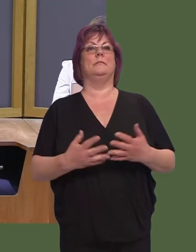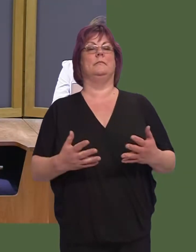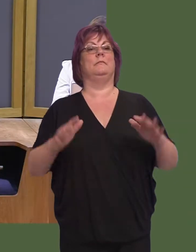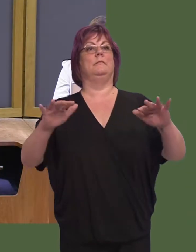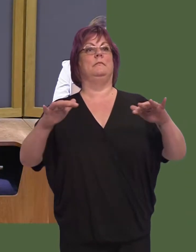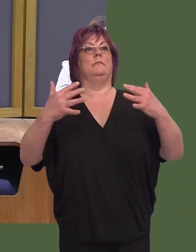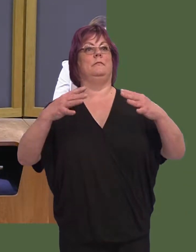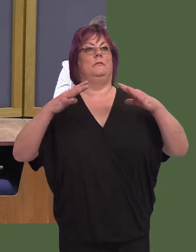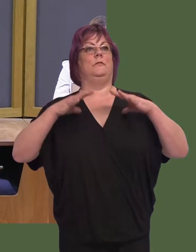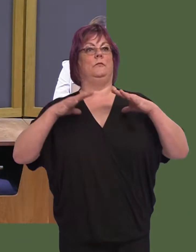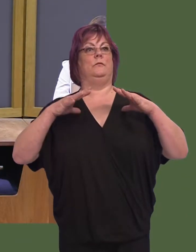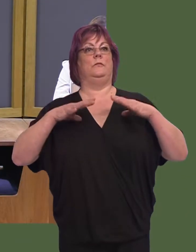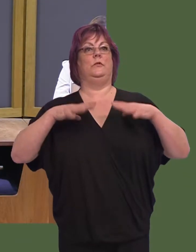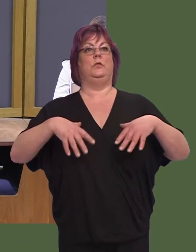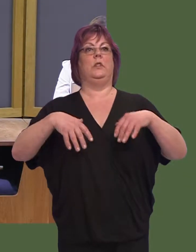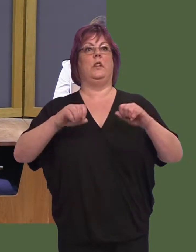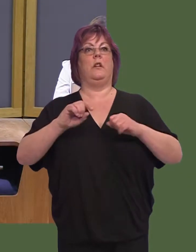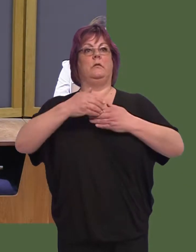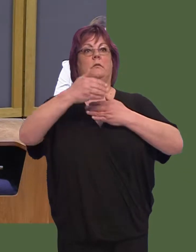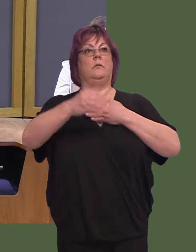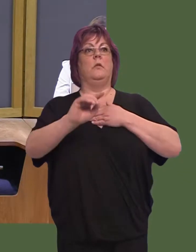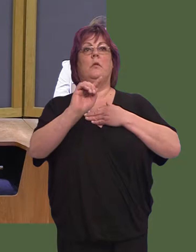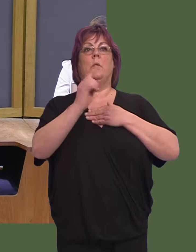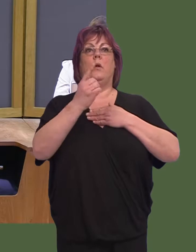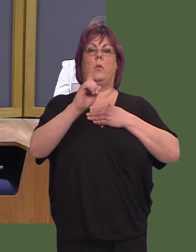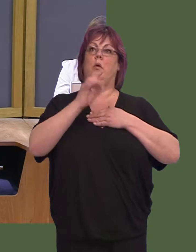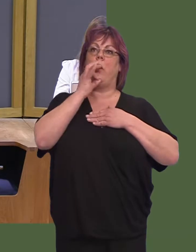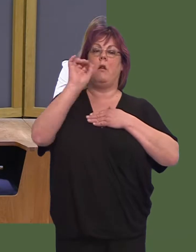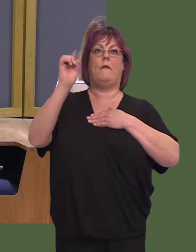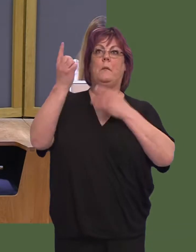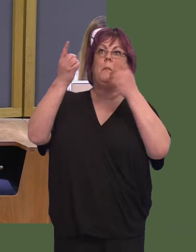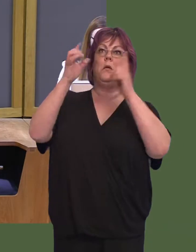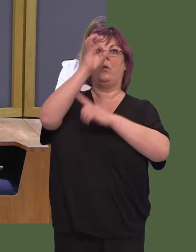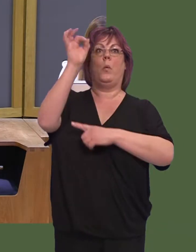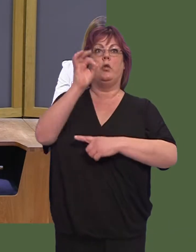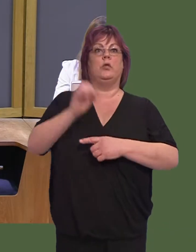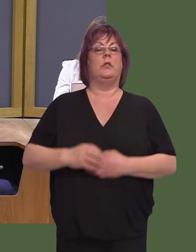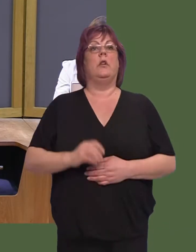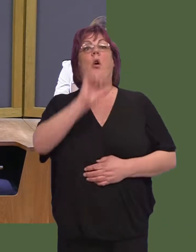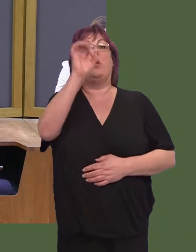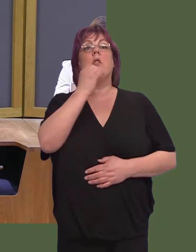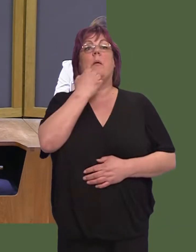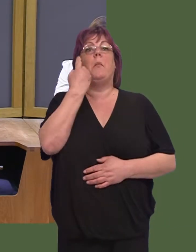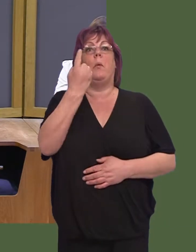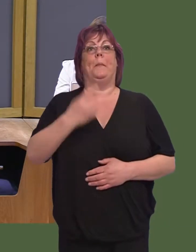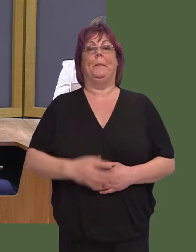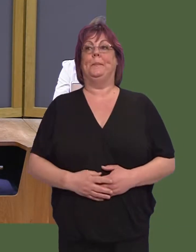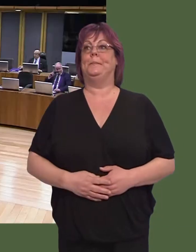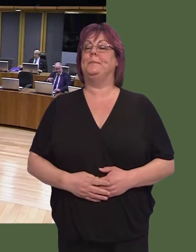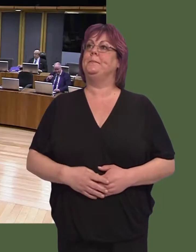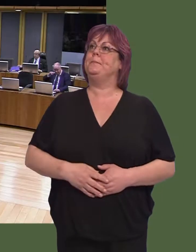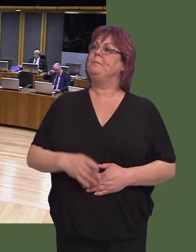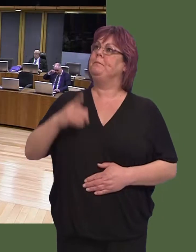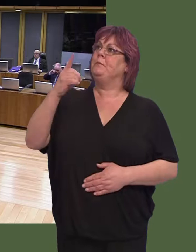I call the members to order, and the first item on our agenda this afternoon is questions to the First Minister, and the first question, David